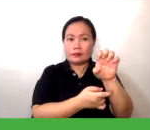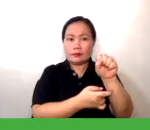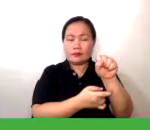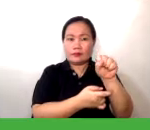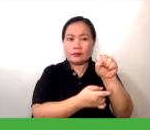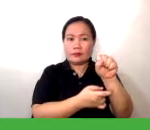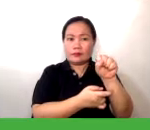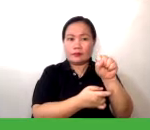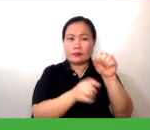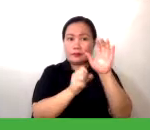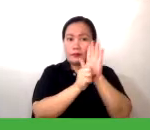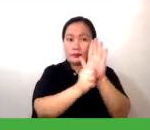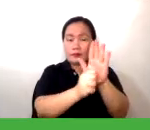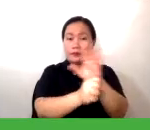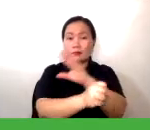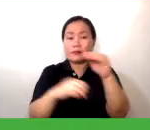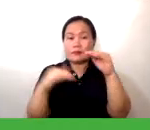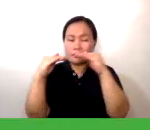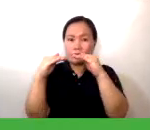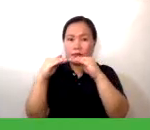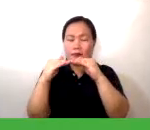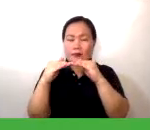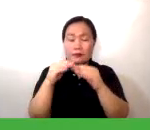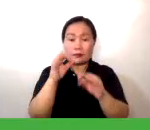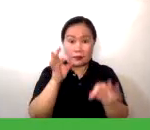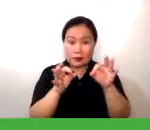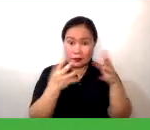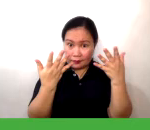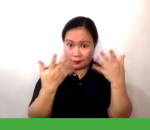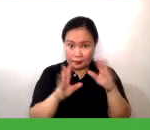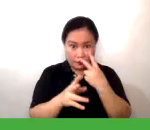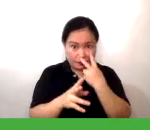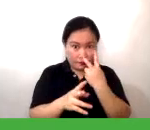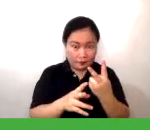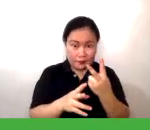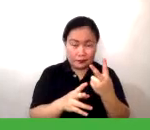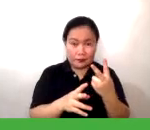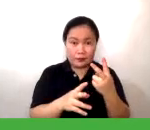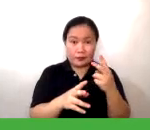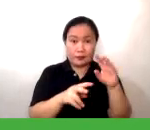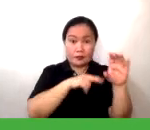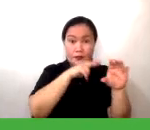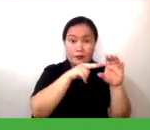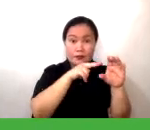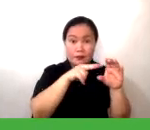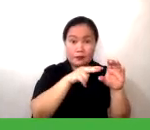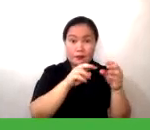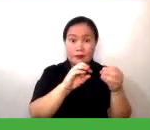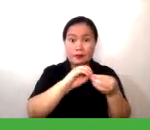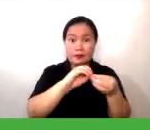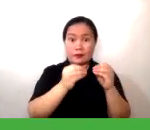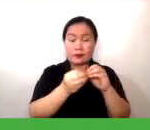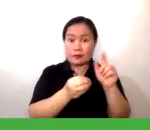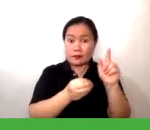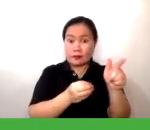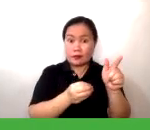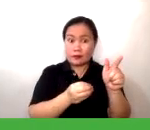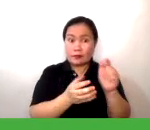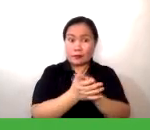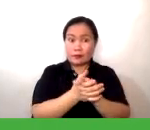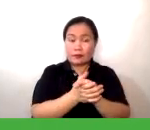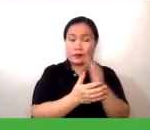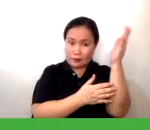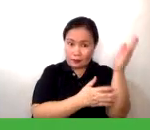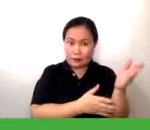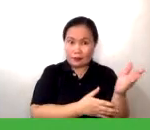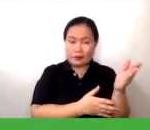kung napanood nyo po yung ating introduction sa ating measurement, sana na-familiarize kayo dito sa